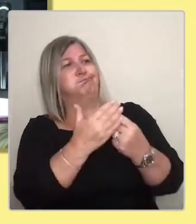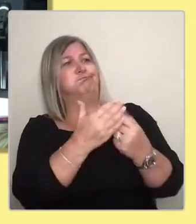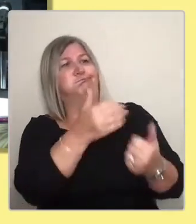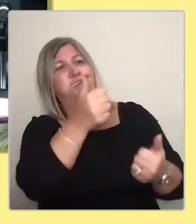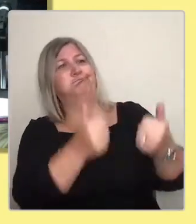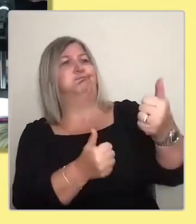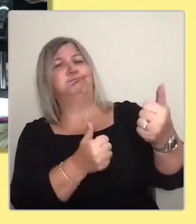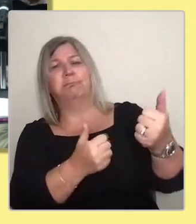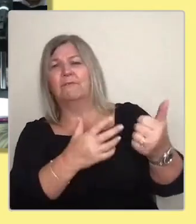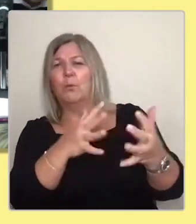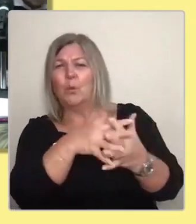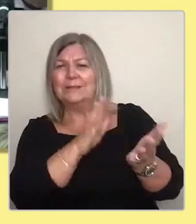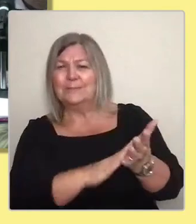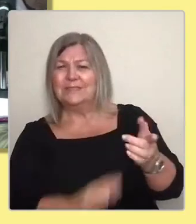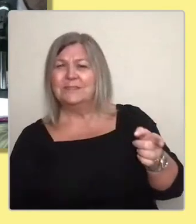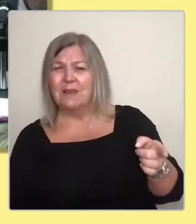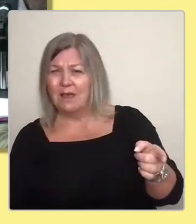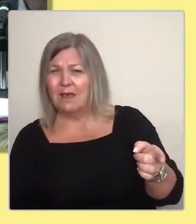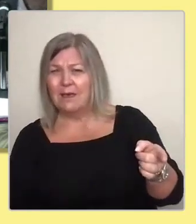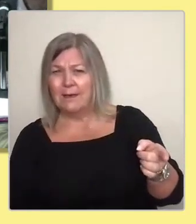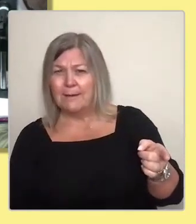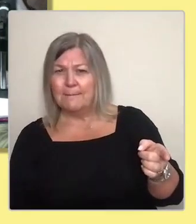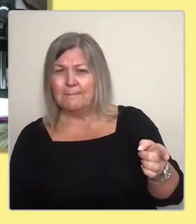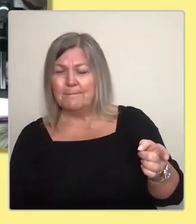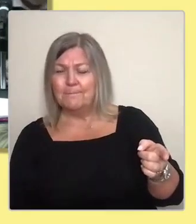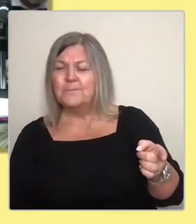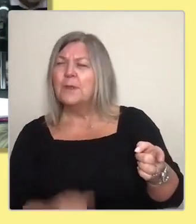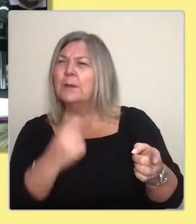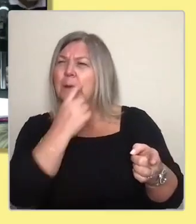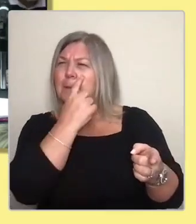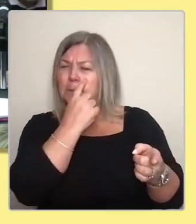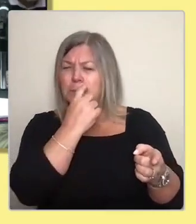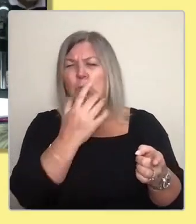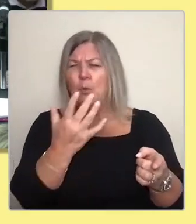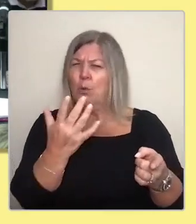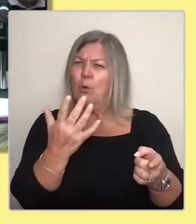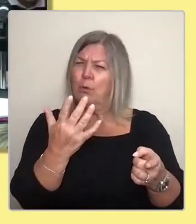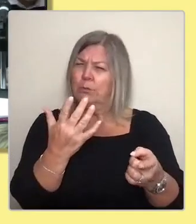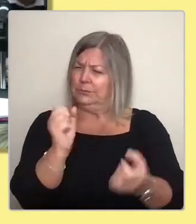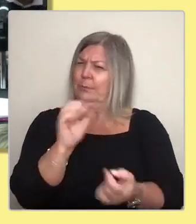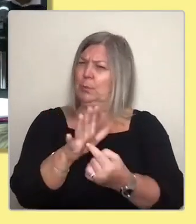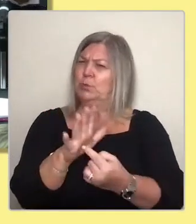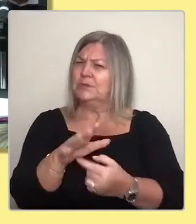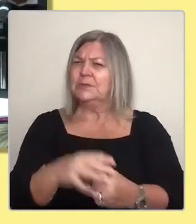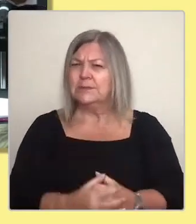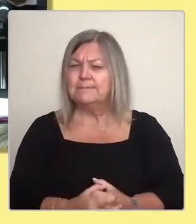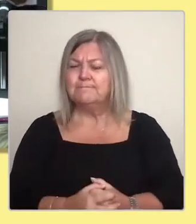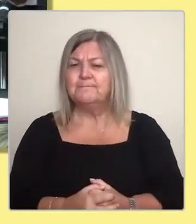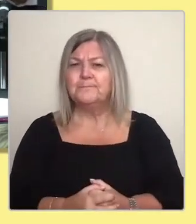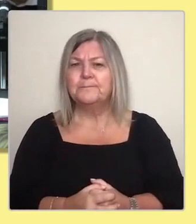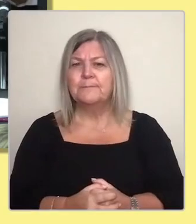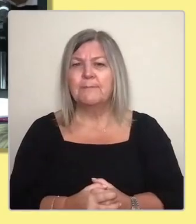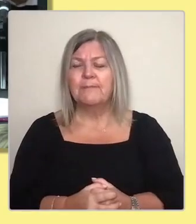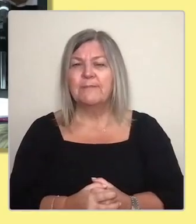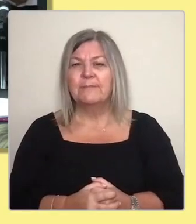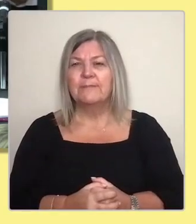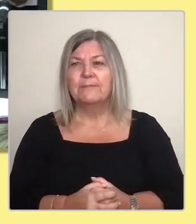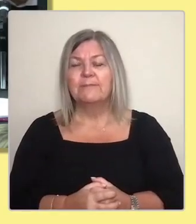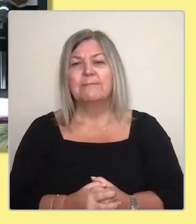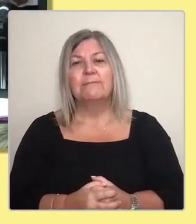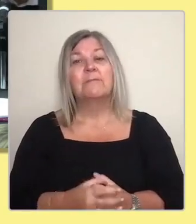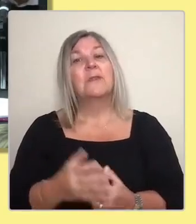by the Westminster government. And so the stakes are high. And if I go back to that point around